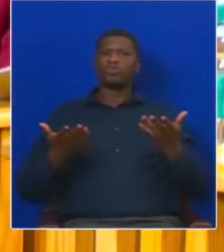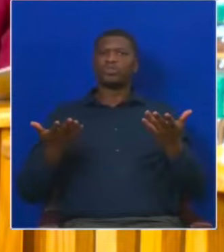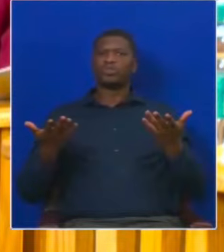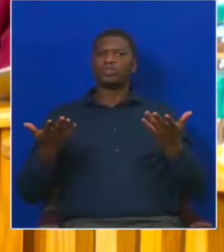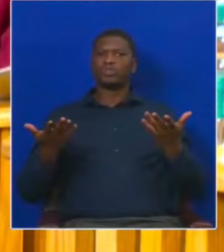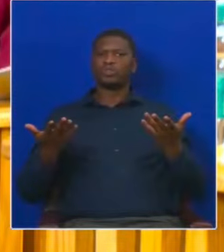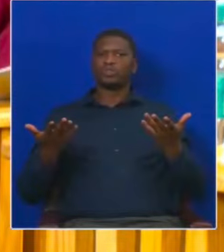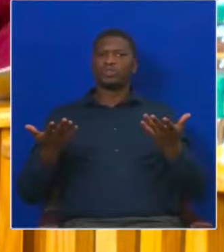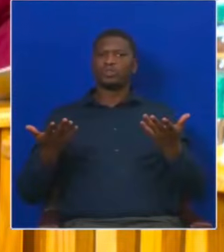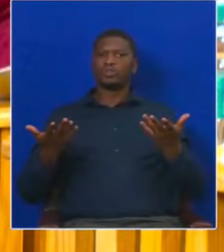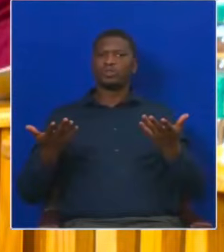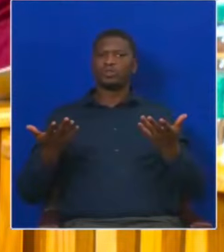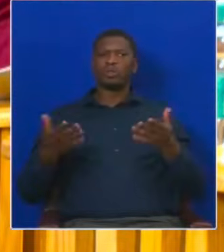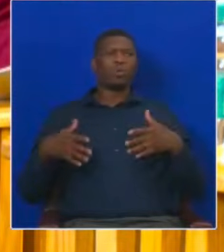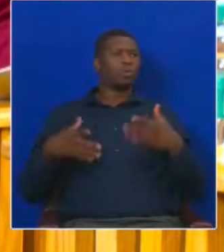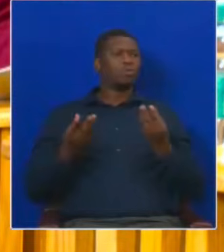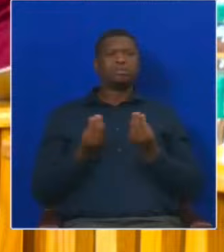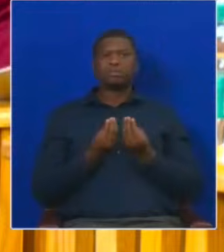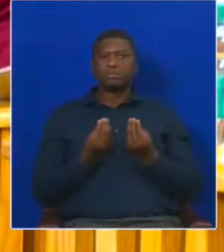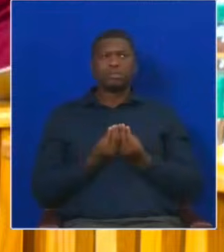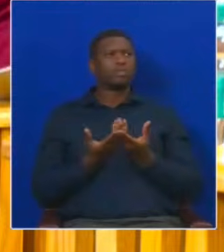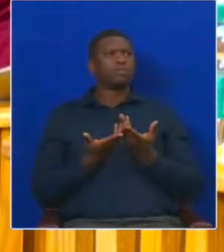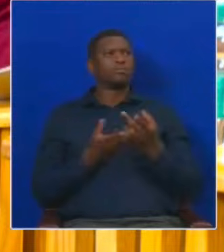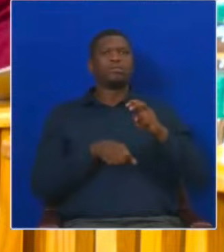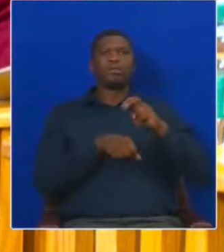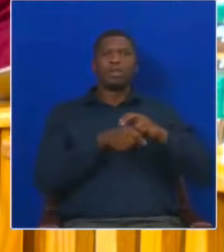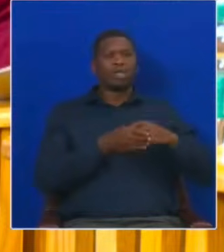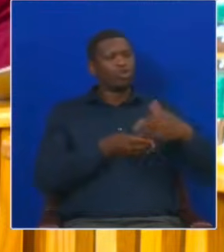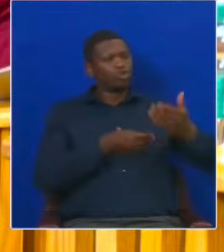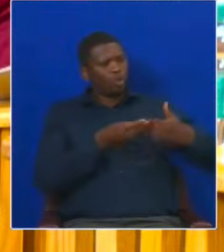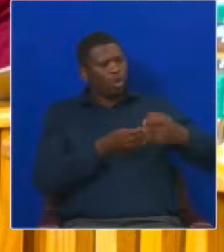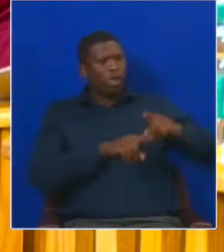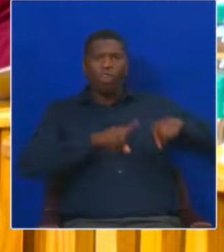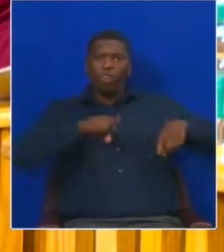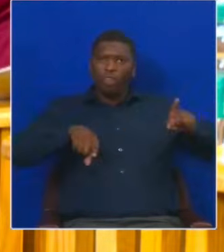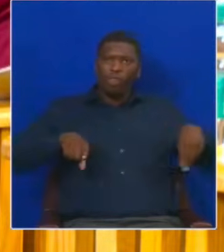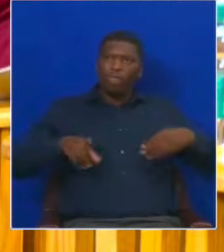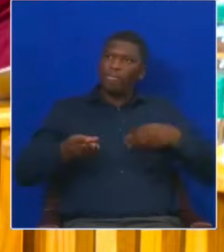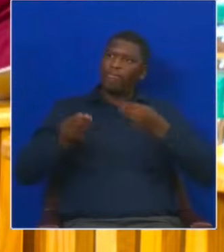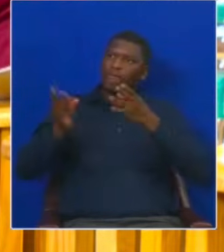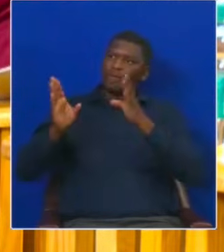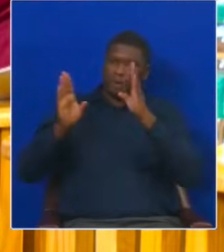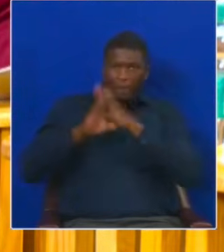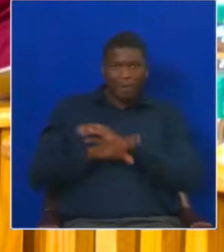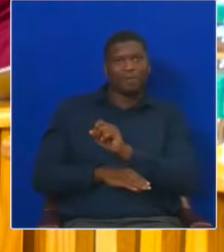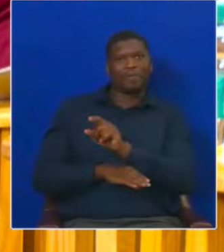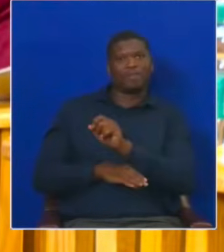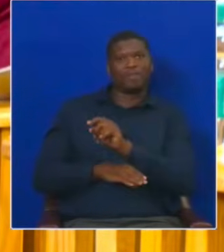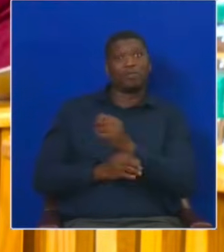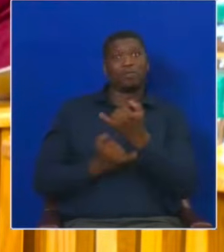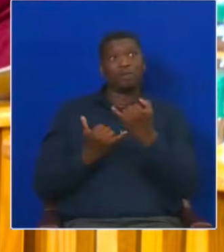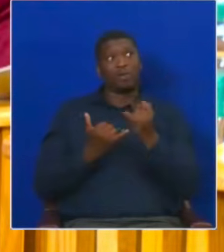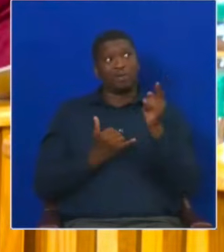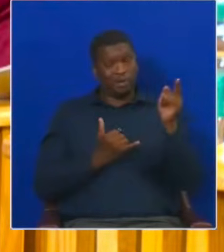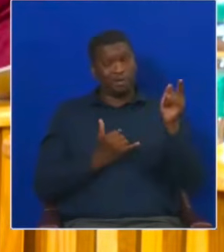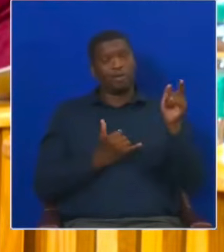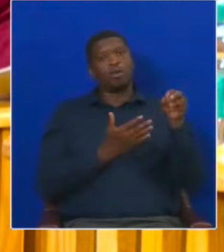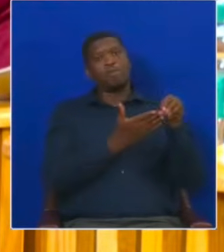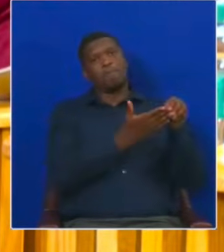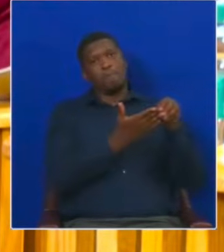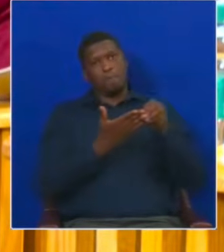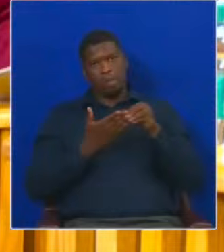toiletry stuff. So therefore, he would want to